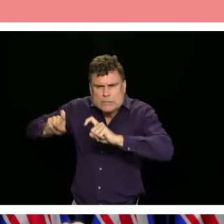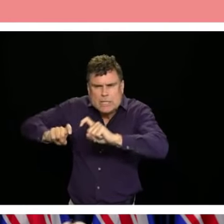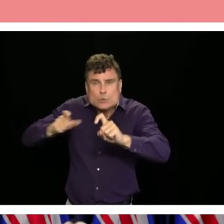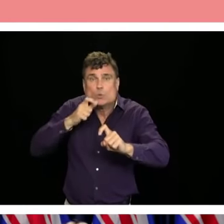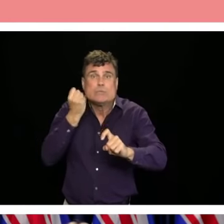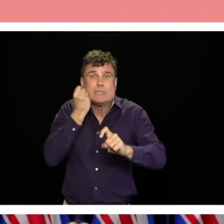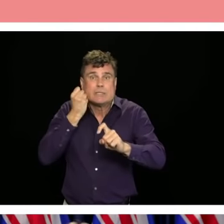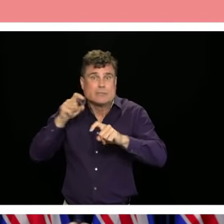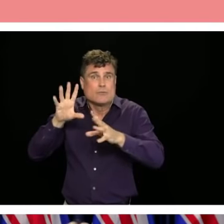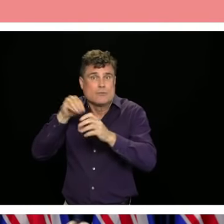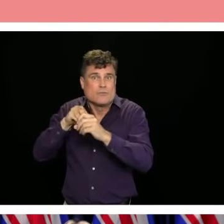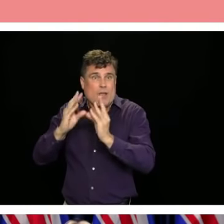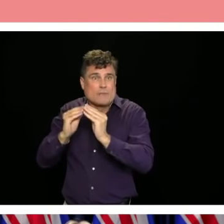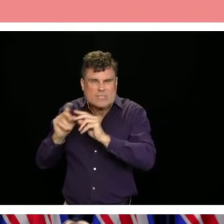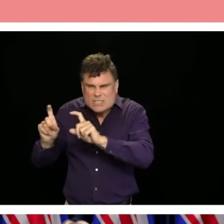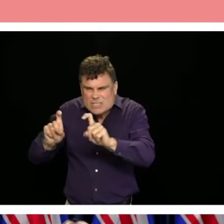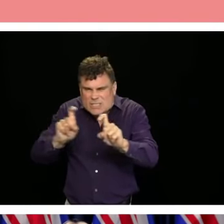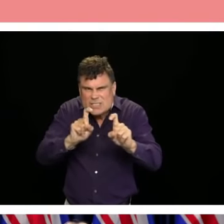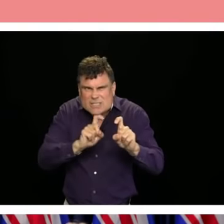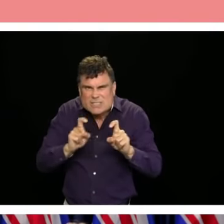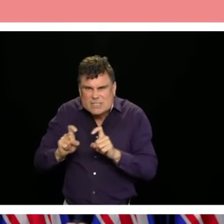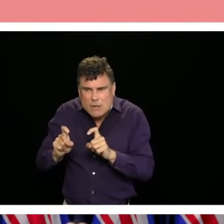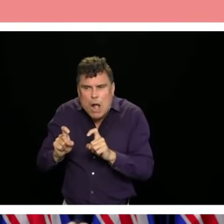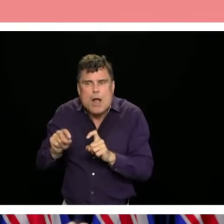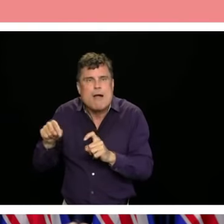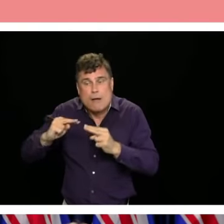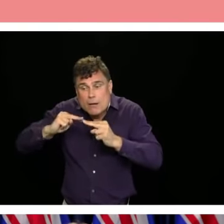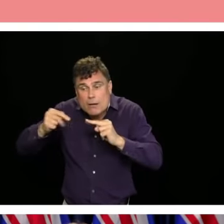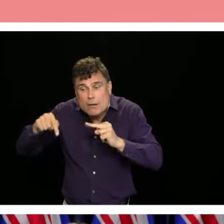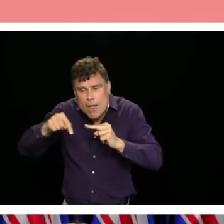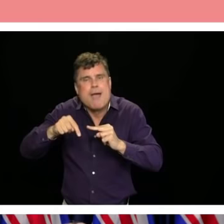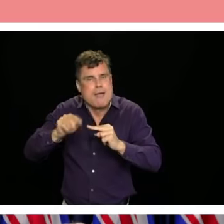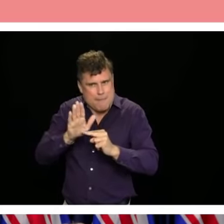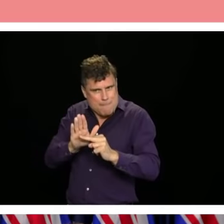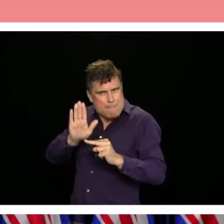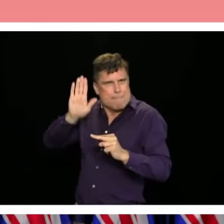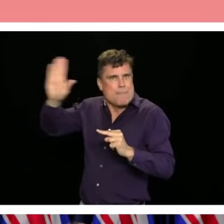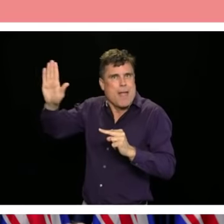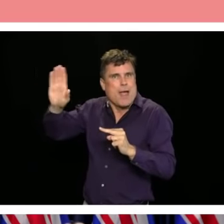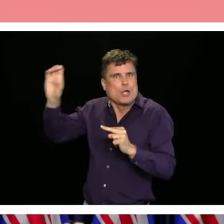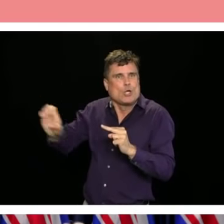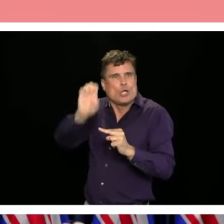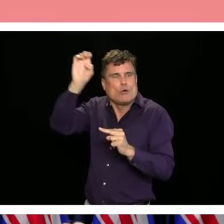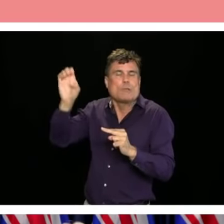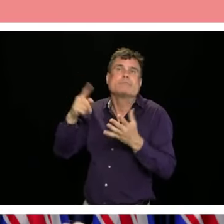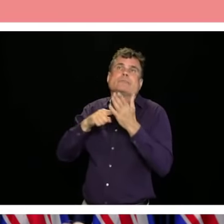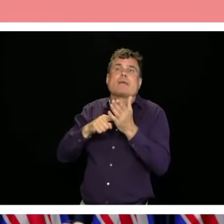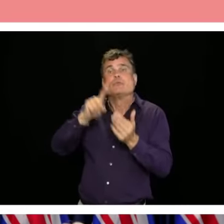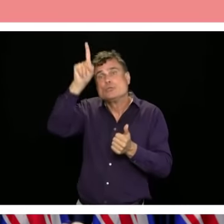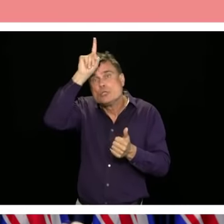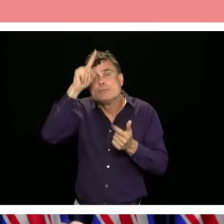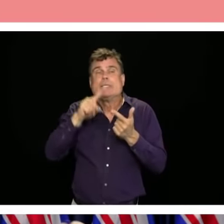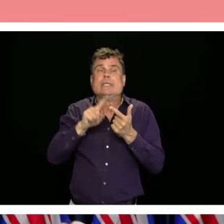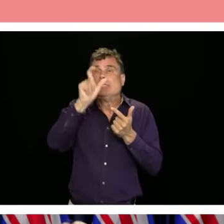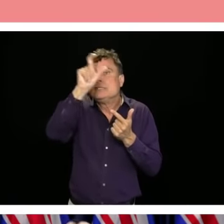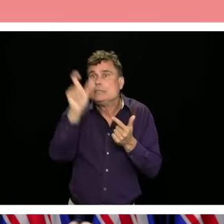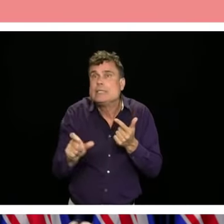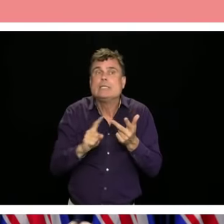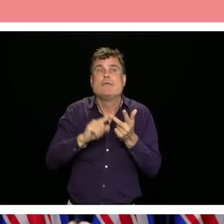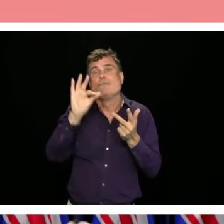from contact in that conference, and one of the people that we knew was positive and had attended that conference had